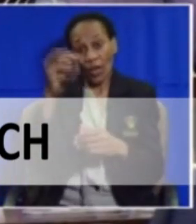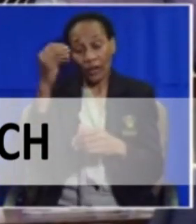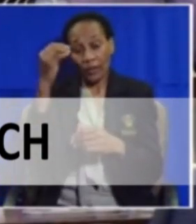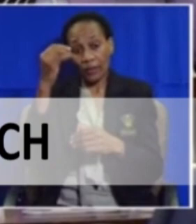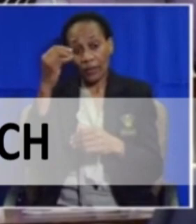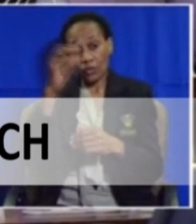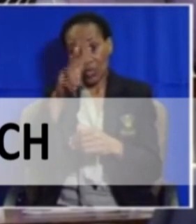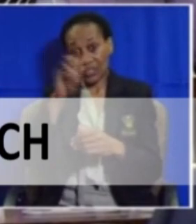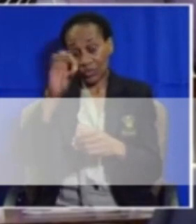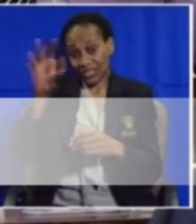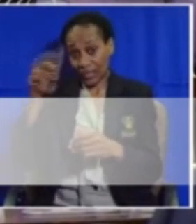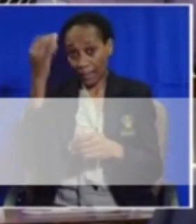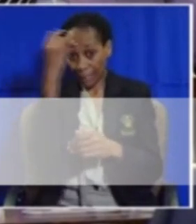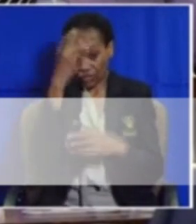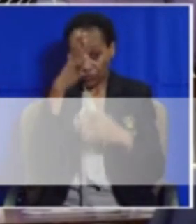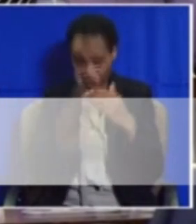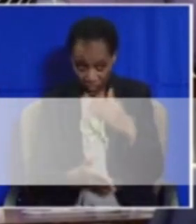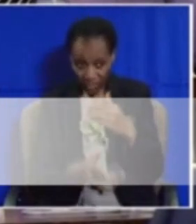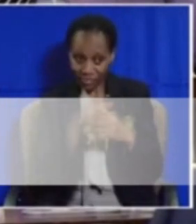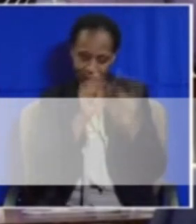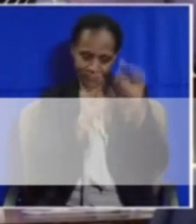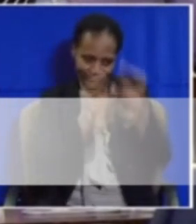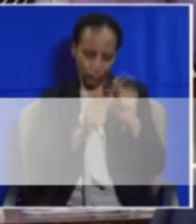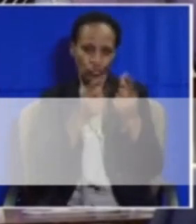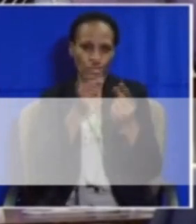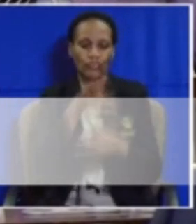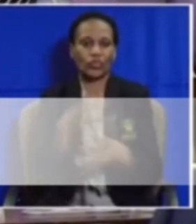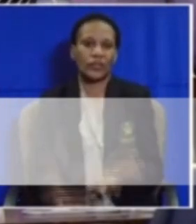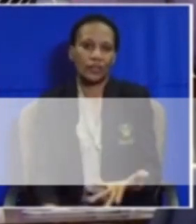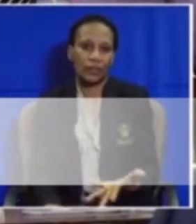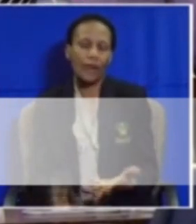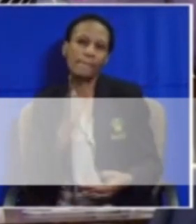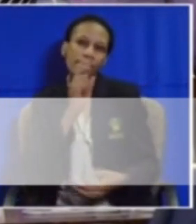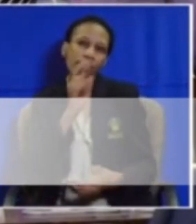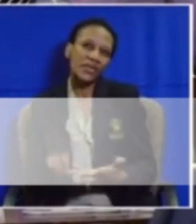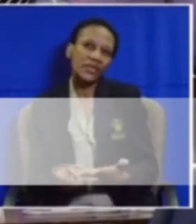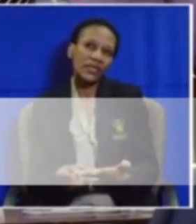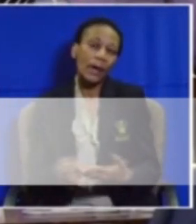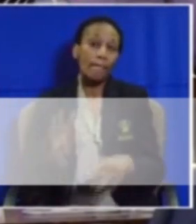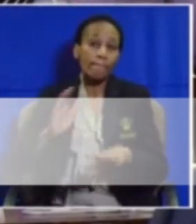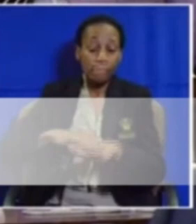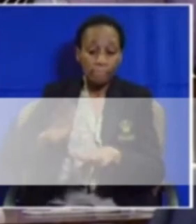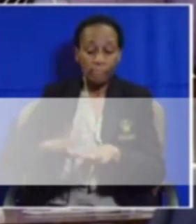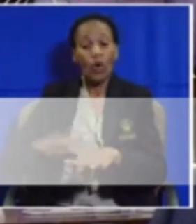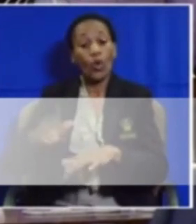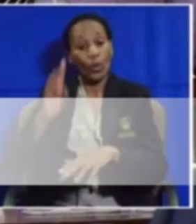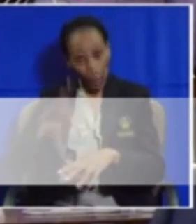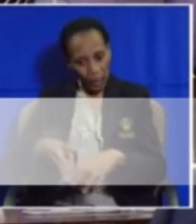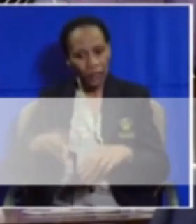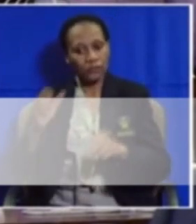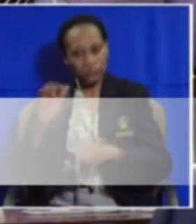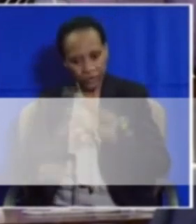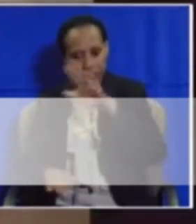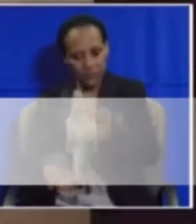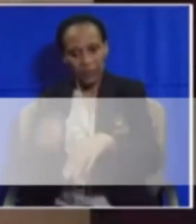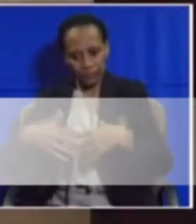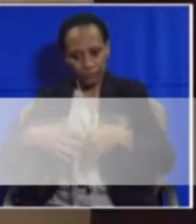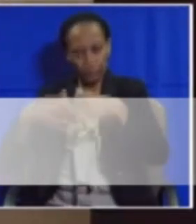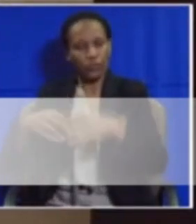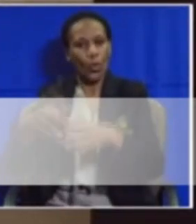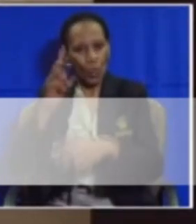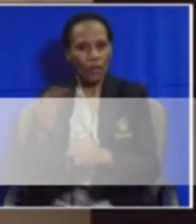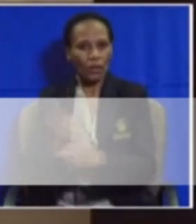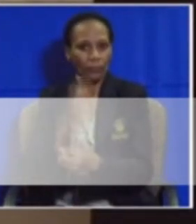2023. This will be complemented by a base broadening measure to ensure that there is no negative impact